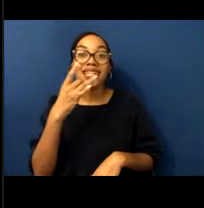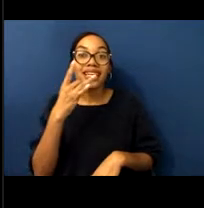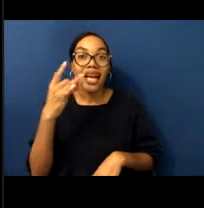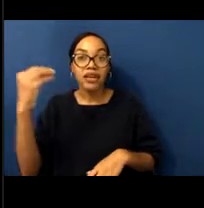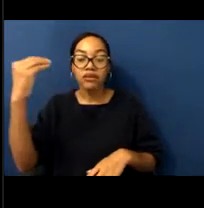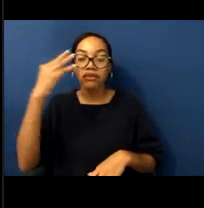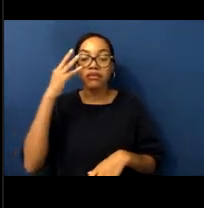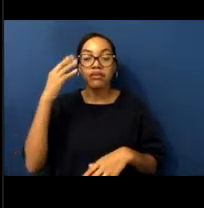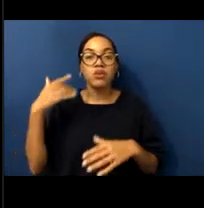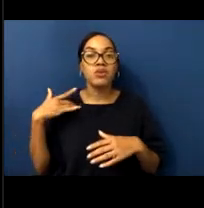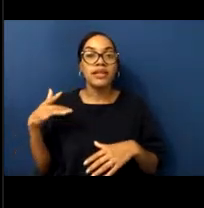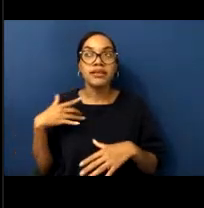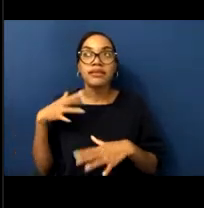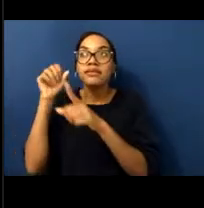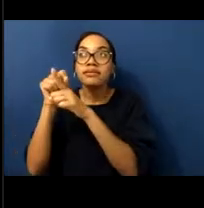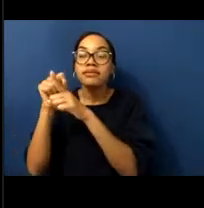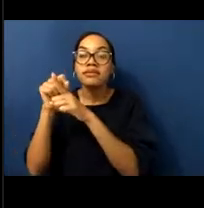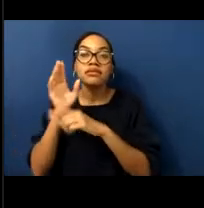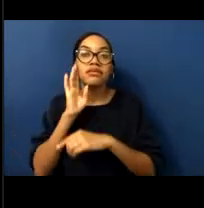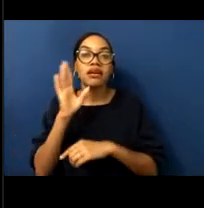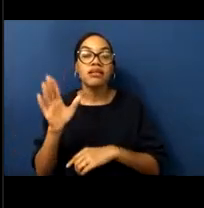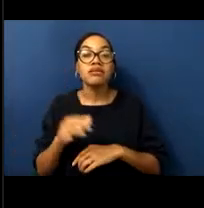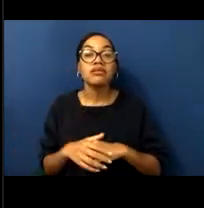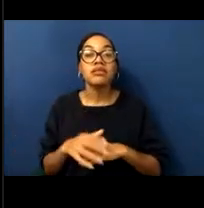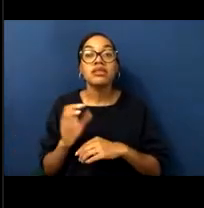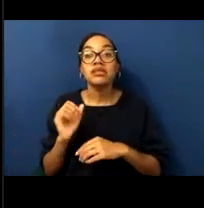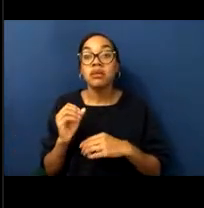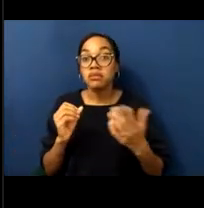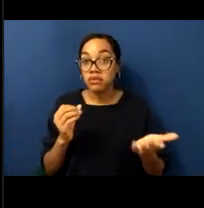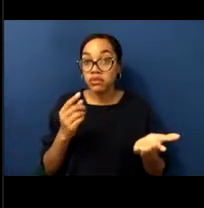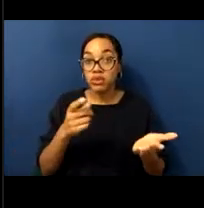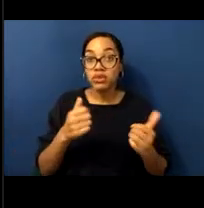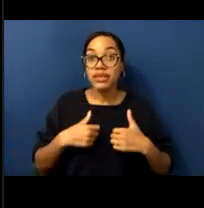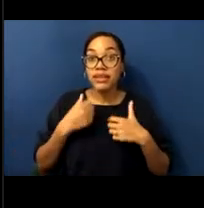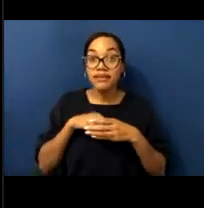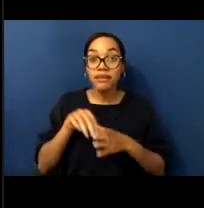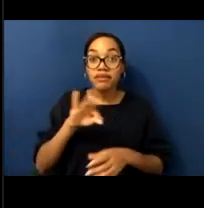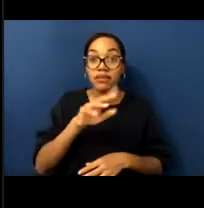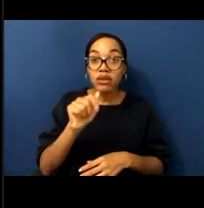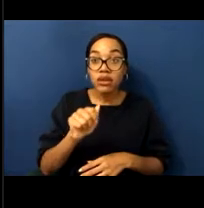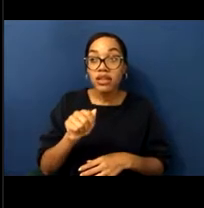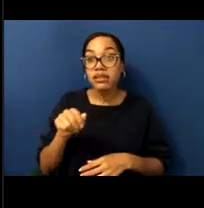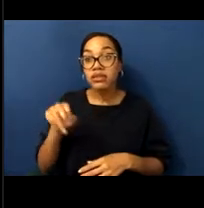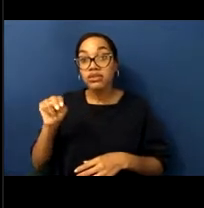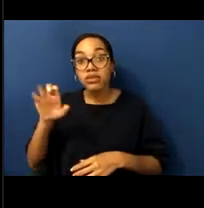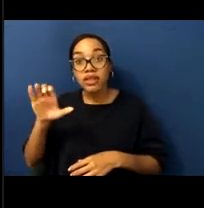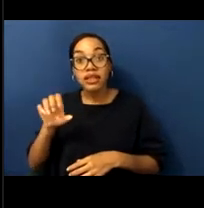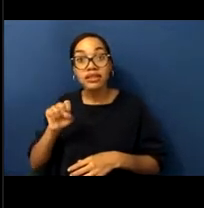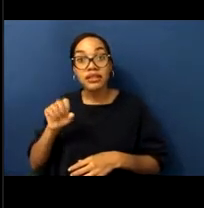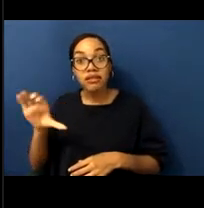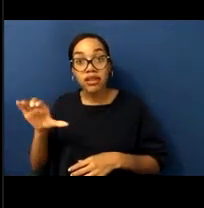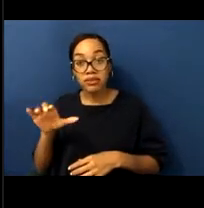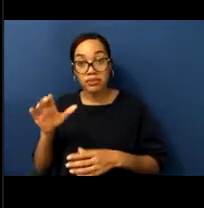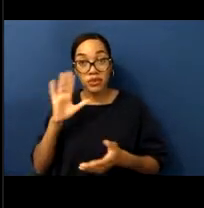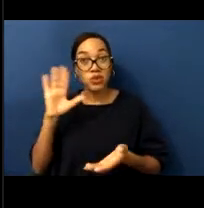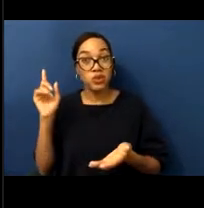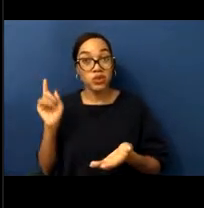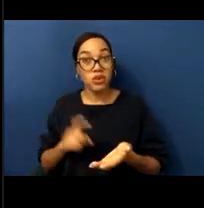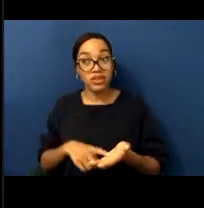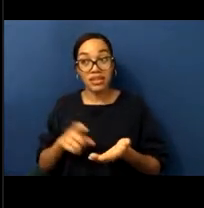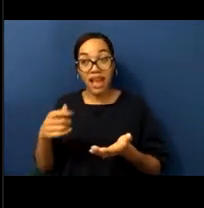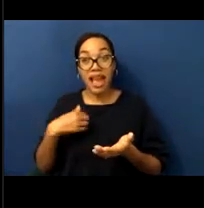southern portions of the United States, particularly in Florida or the Carolinas, there are rules where if for folks that live near sea